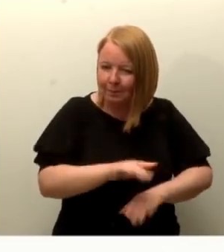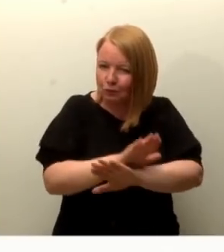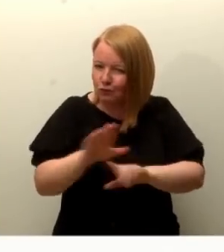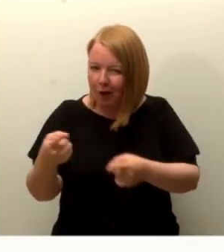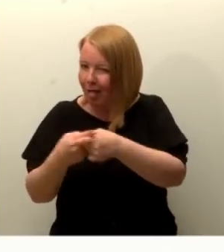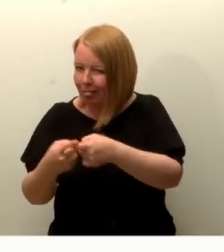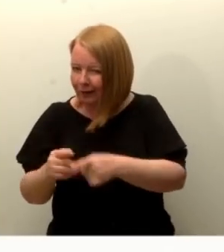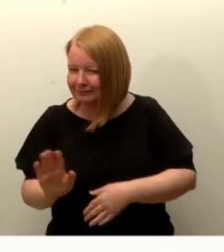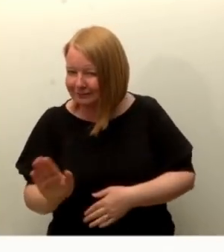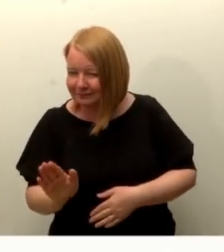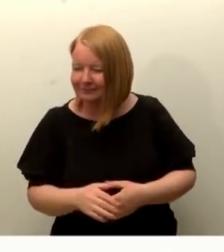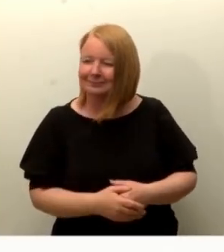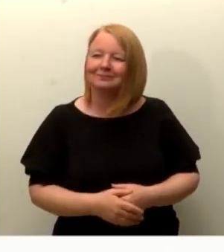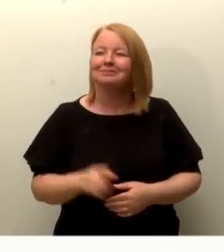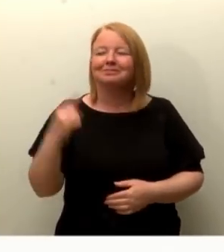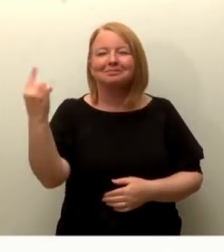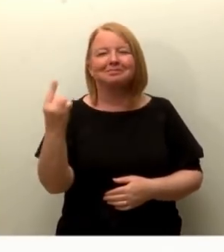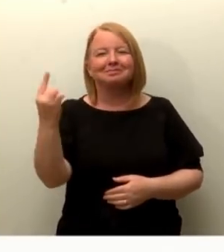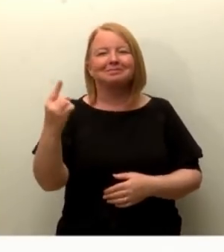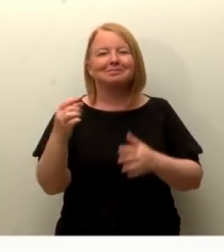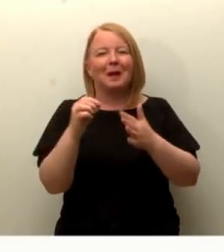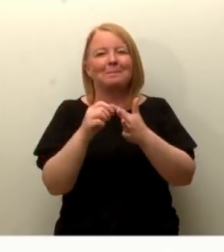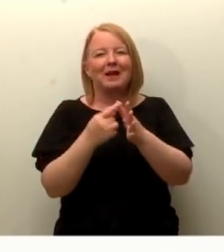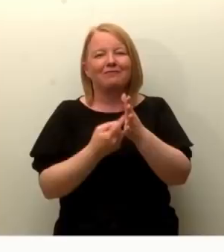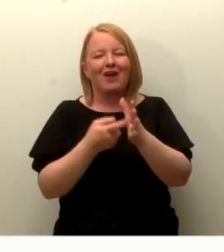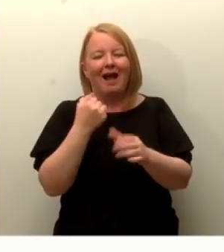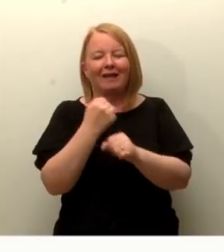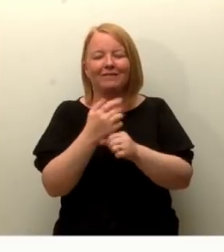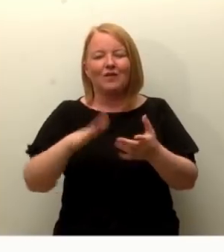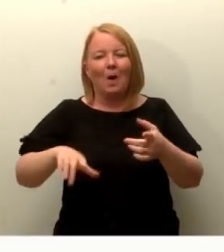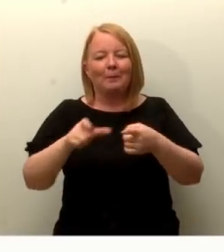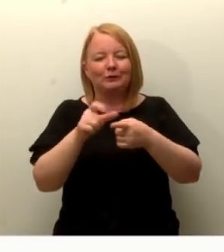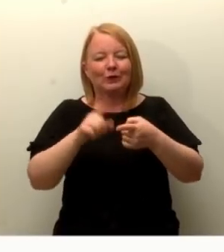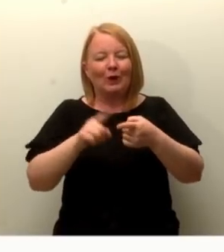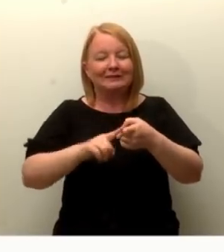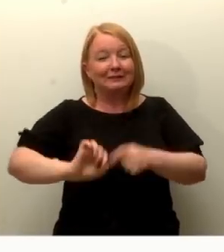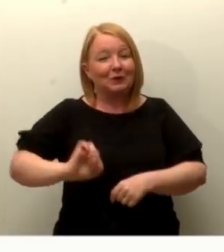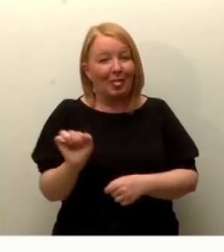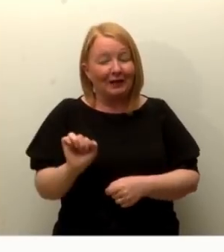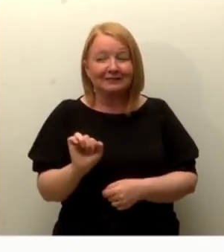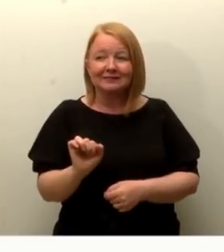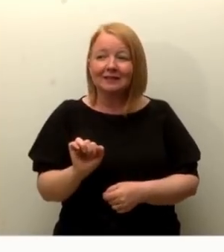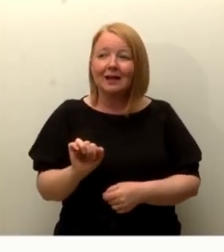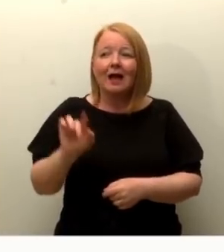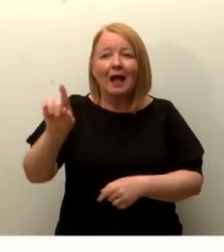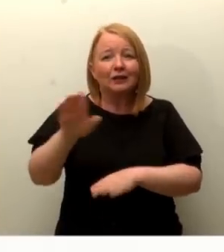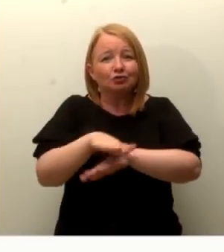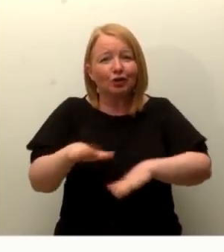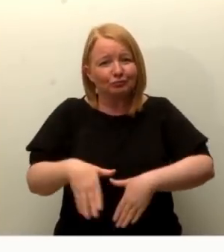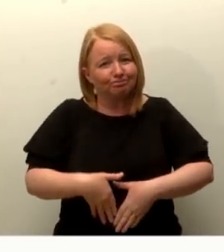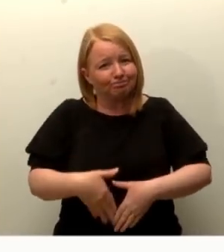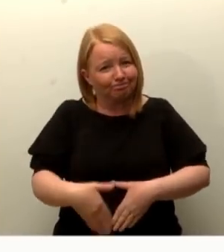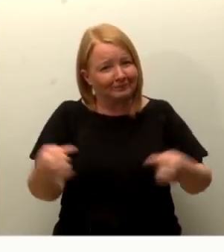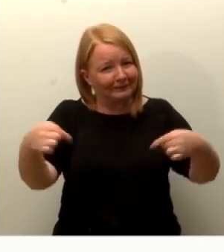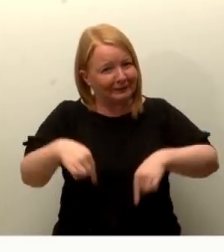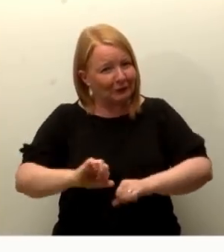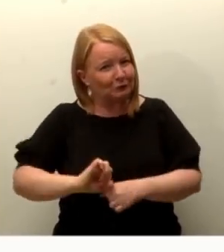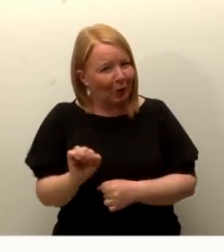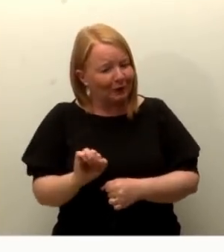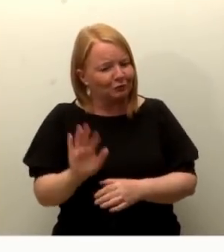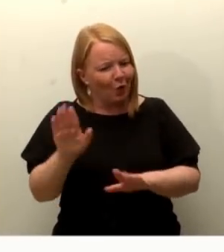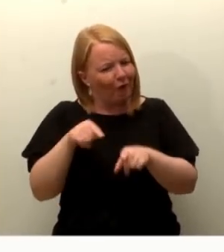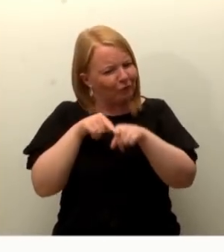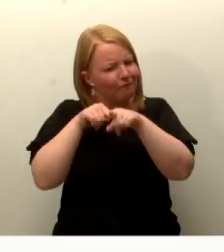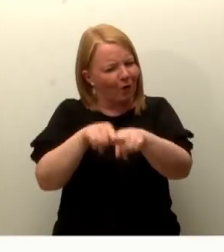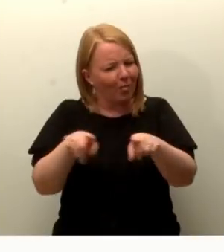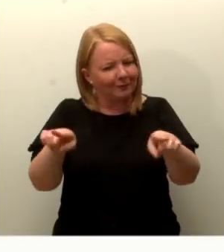For Parag, his MCH is from Dundee, Scotland, and his 2 kids were conceived in Scotland, so he has to follow the